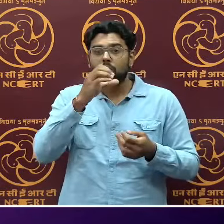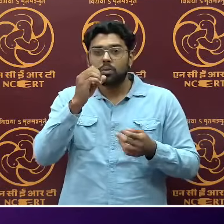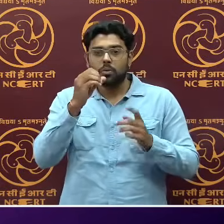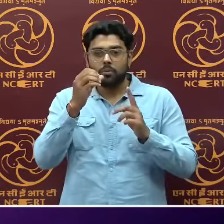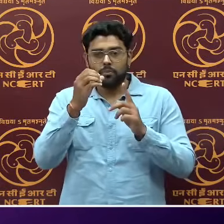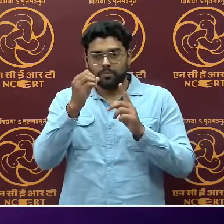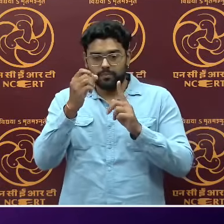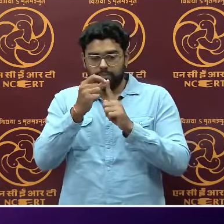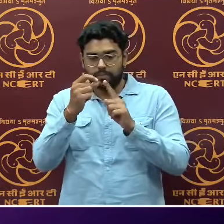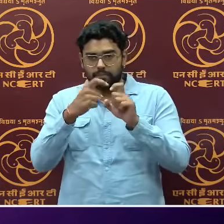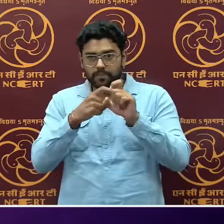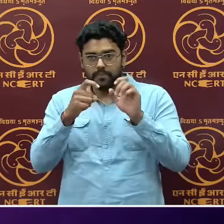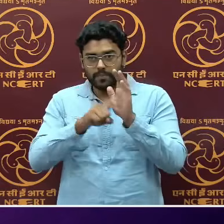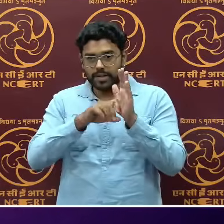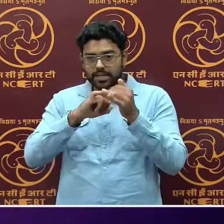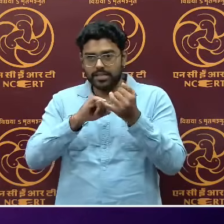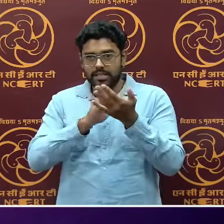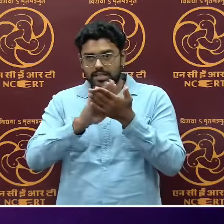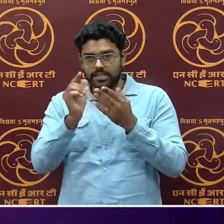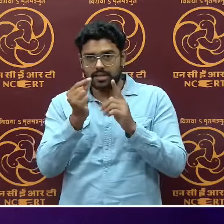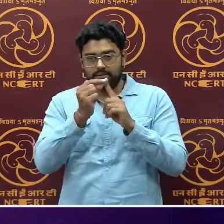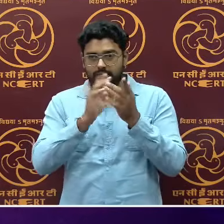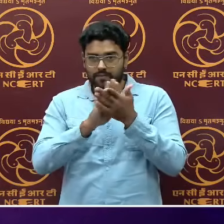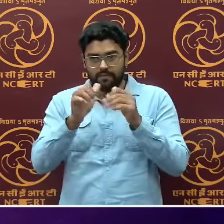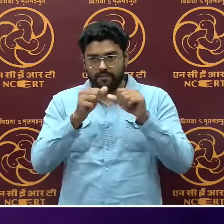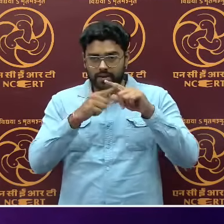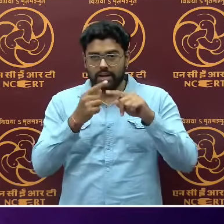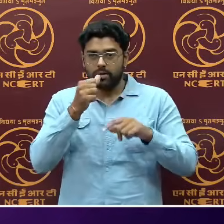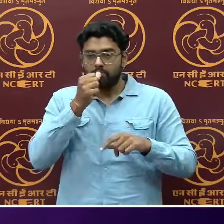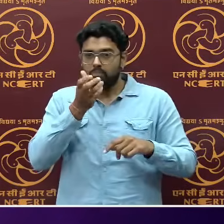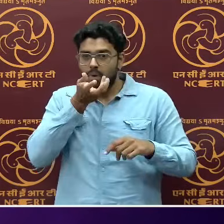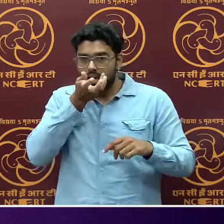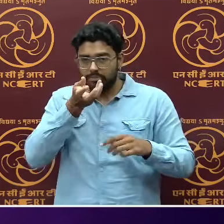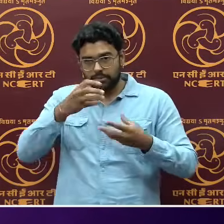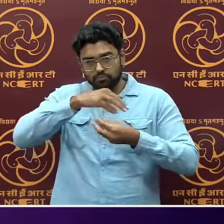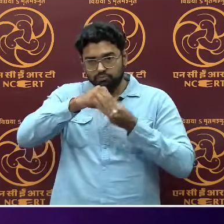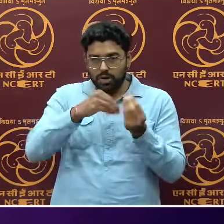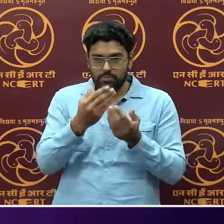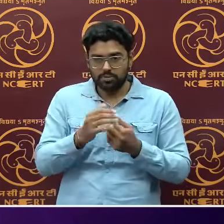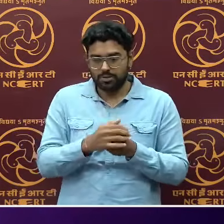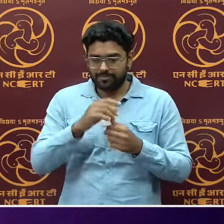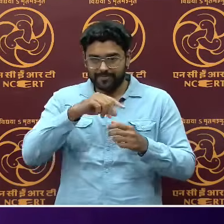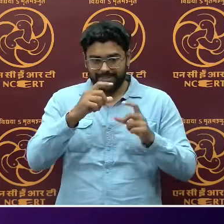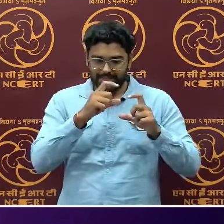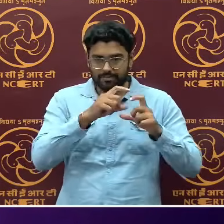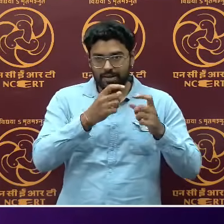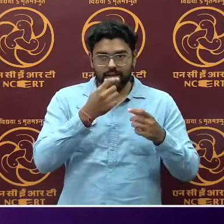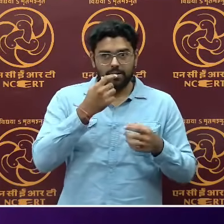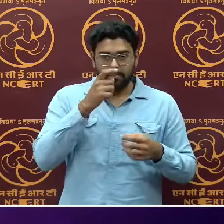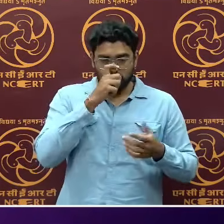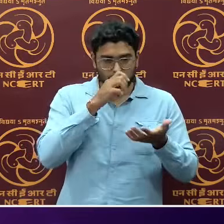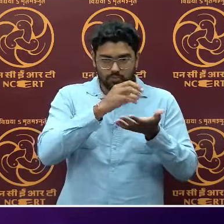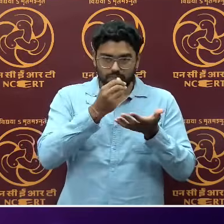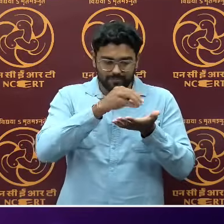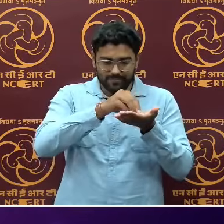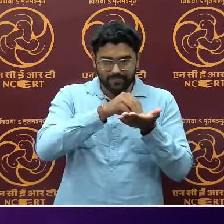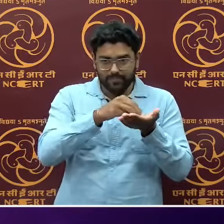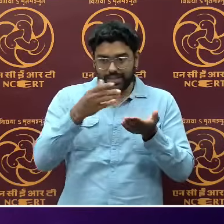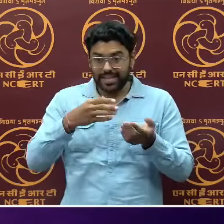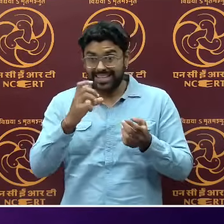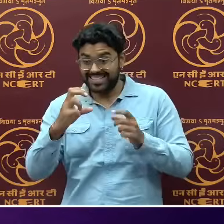that dissolves in water, right? And I'll fill this another beaker with water. Now what I'll